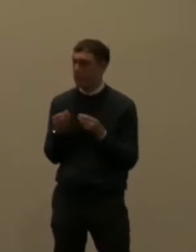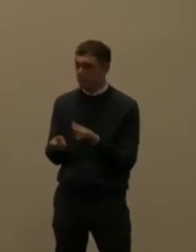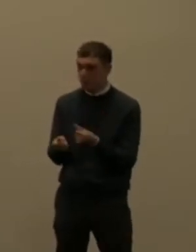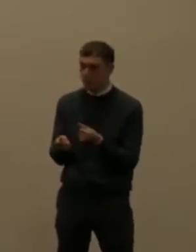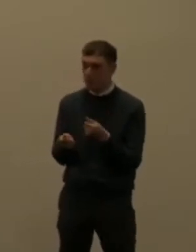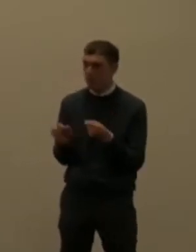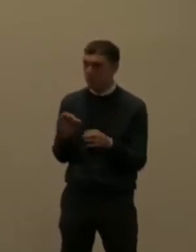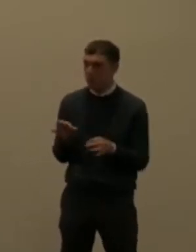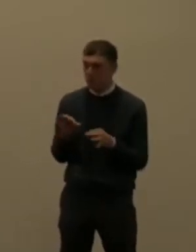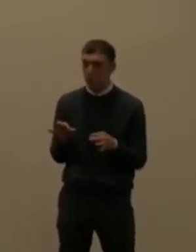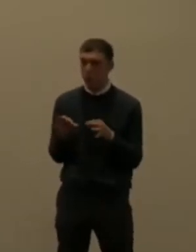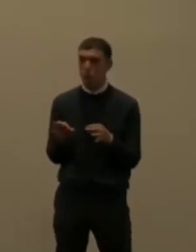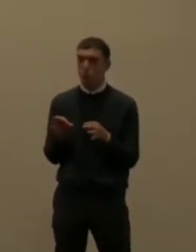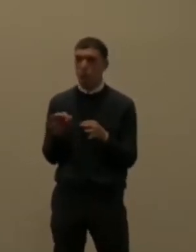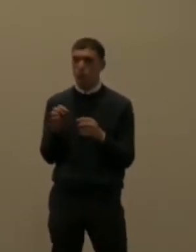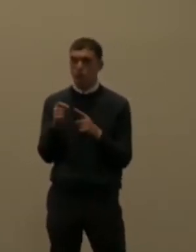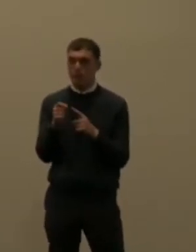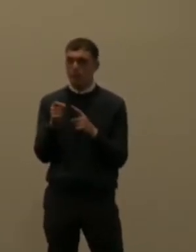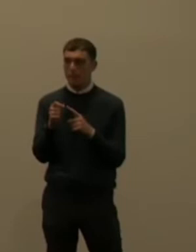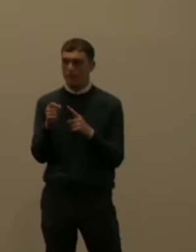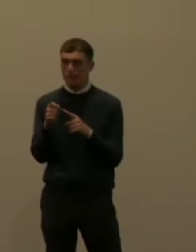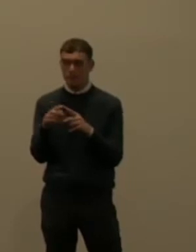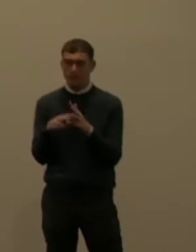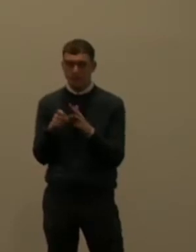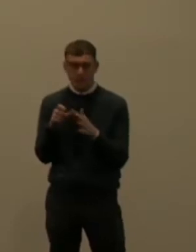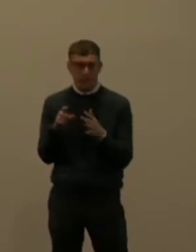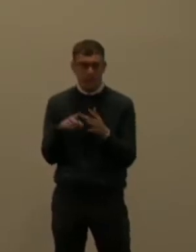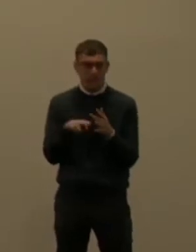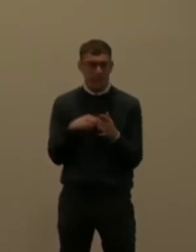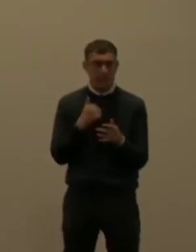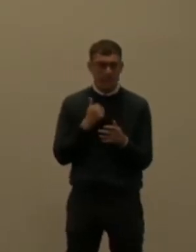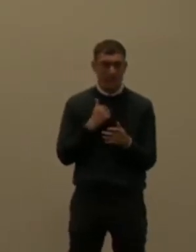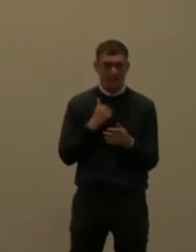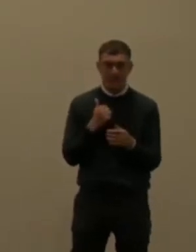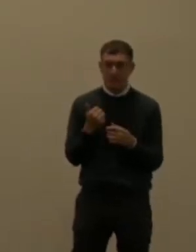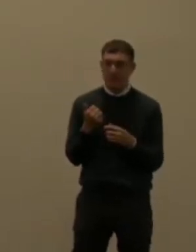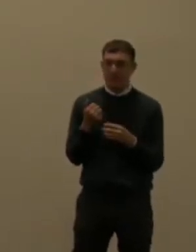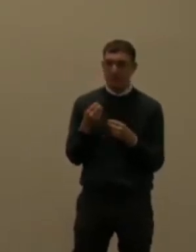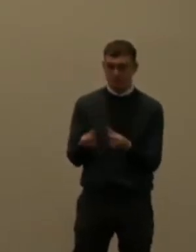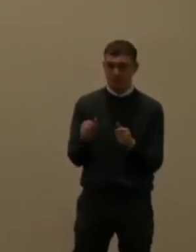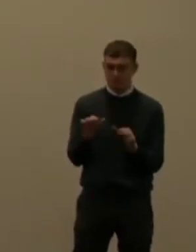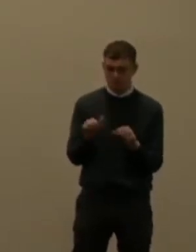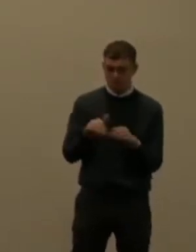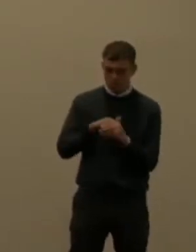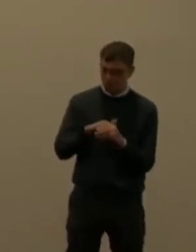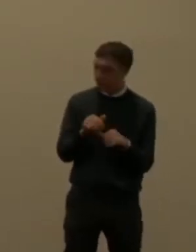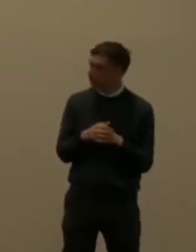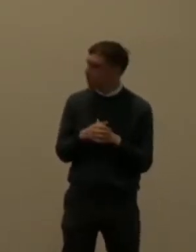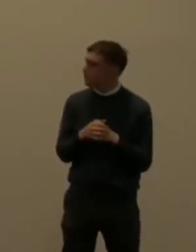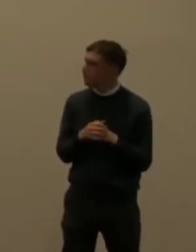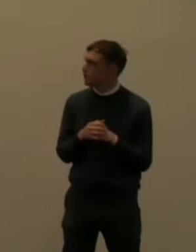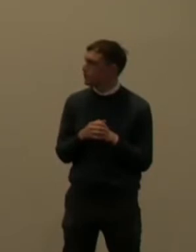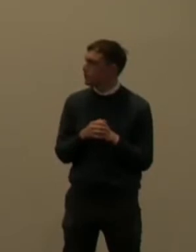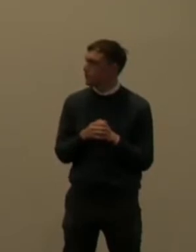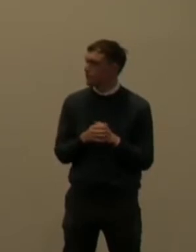pending stuff that has been implemented. Then, with this one,